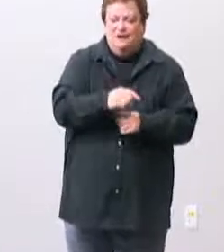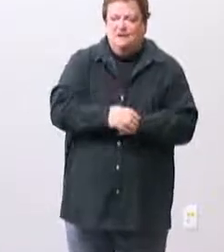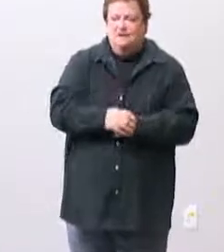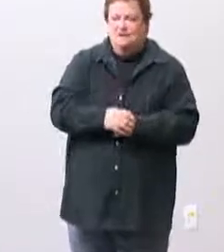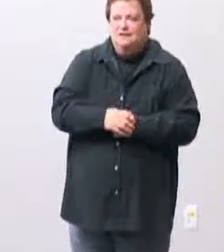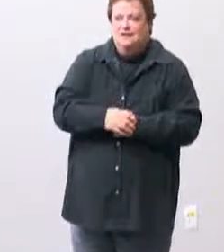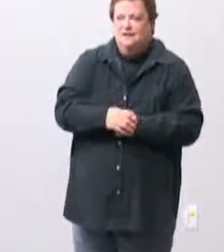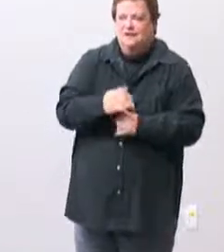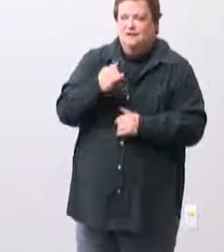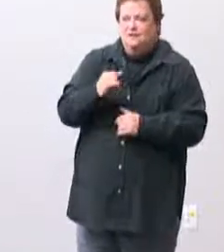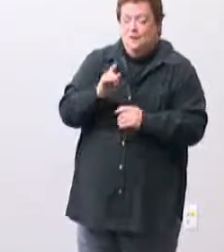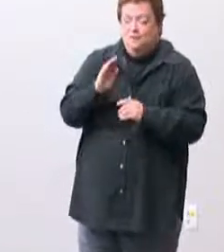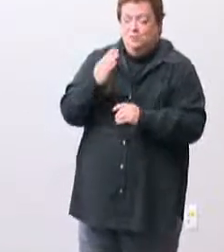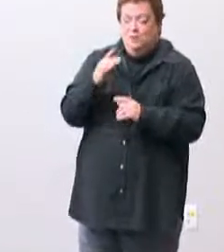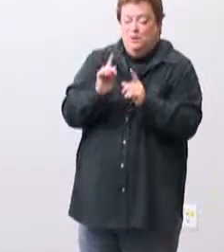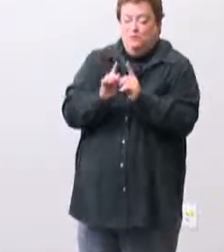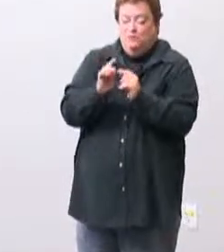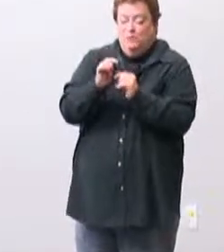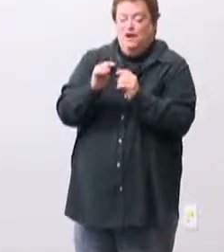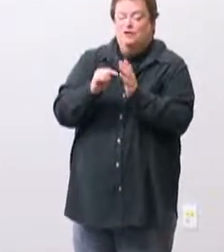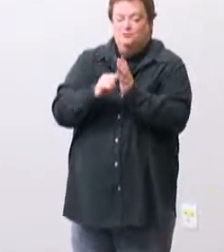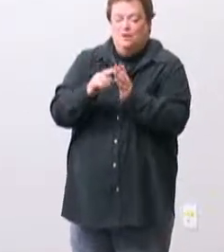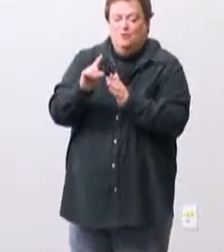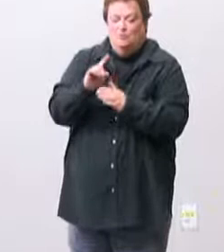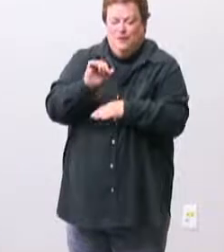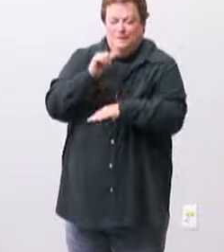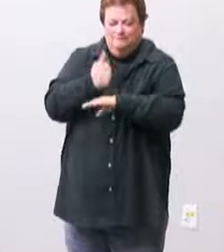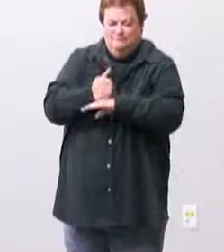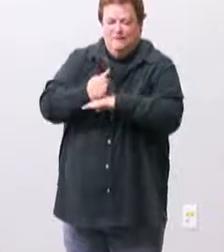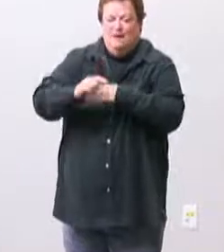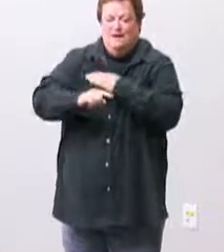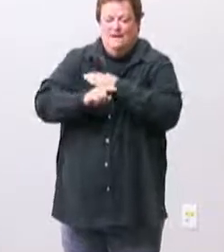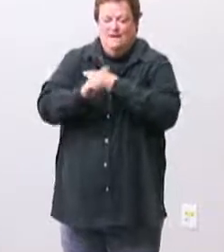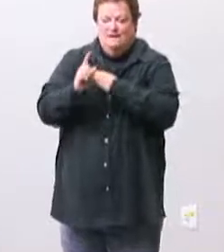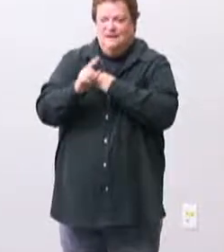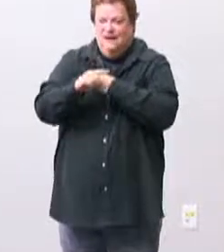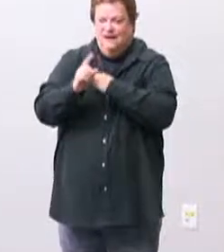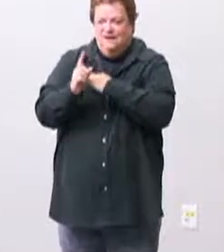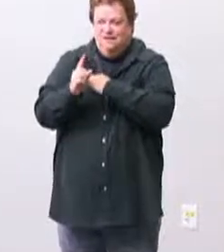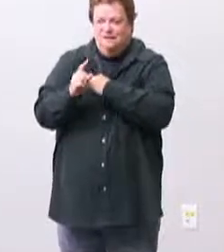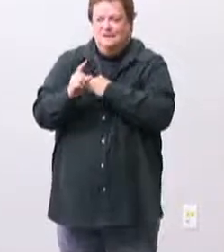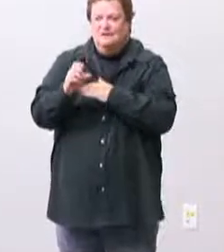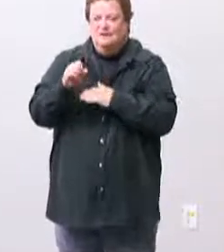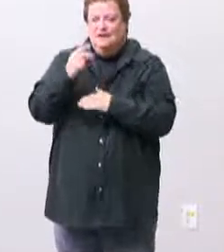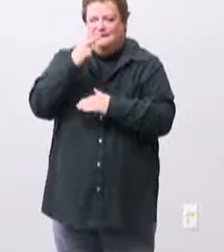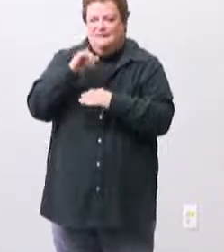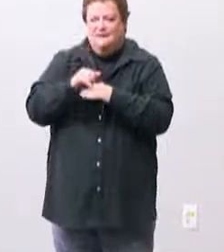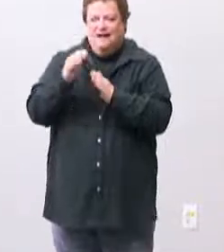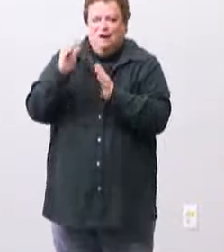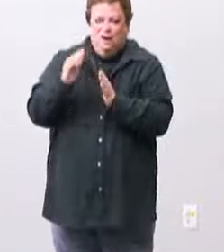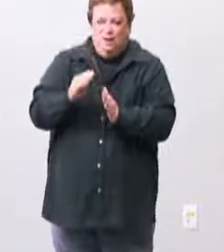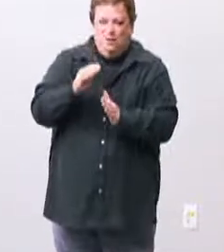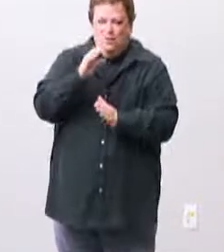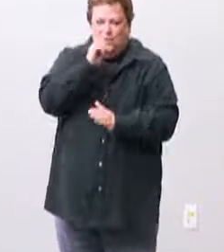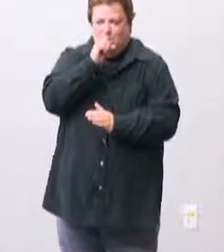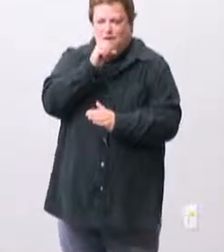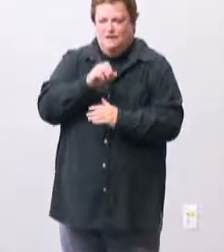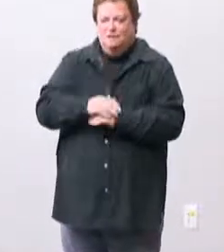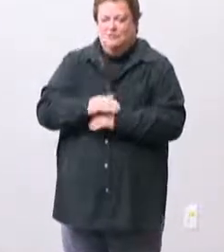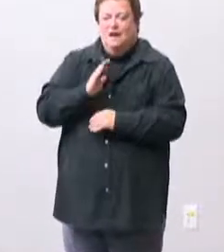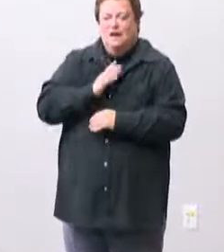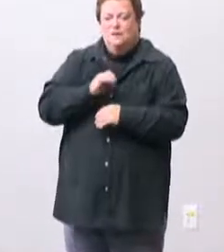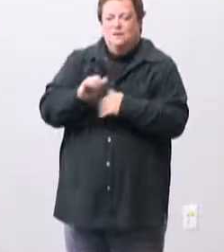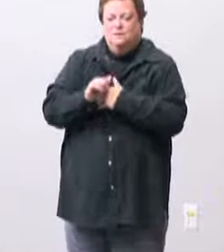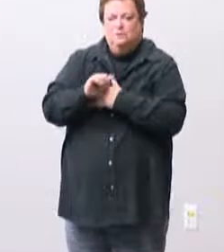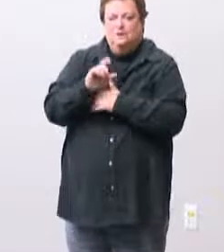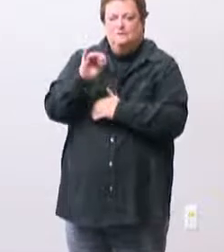position of the dial is shown by the blue square outlined in red, which can be seen in the low orange area. Our risk dial